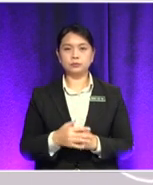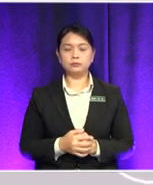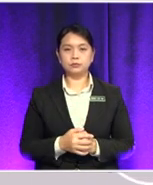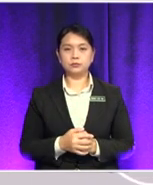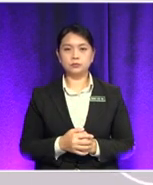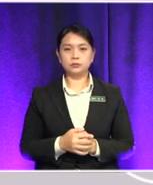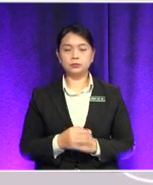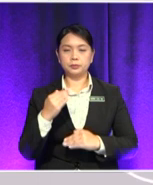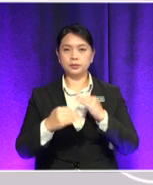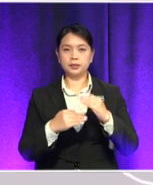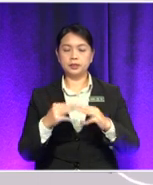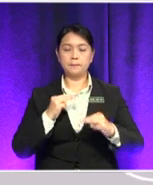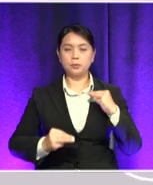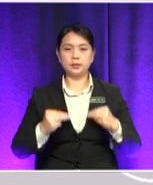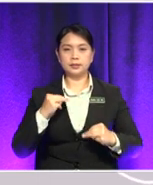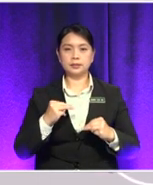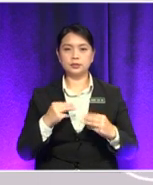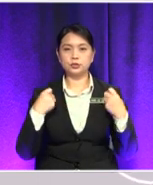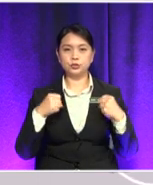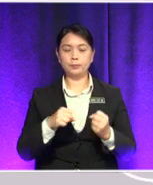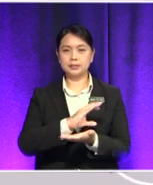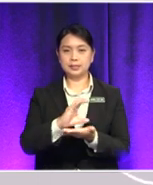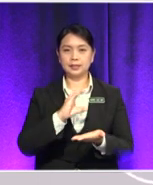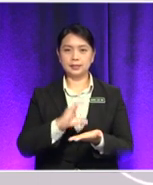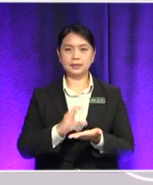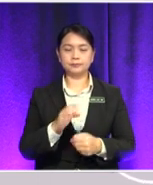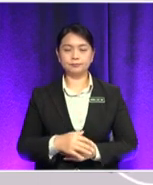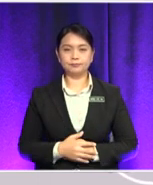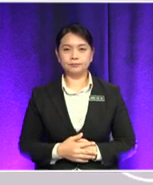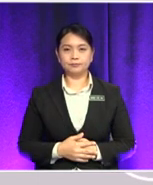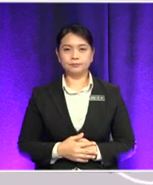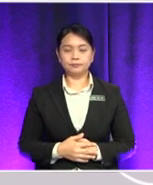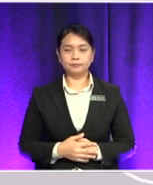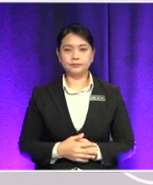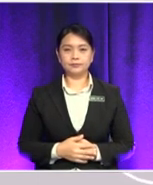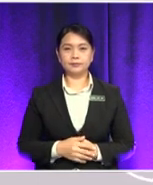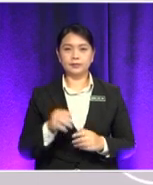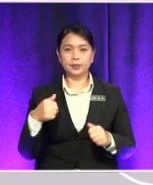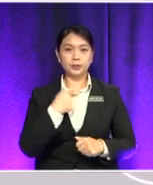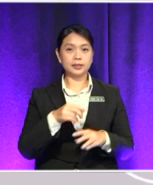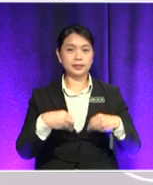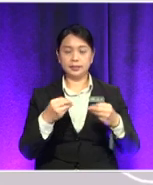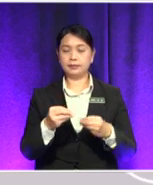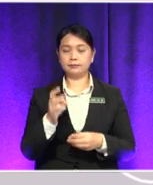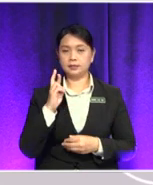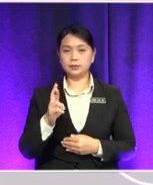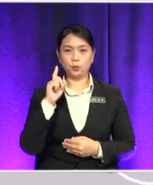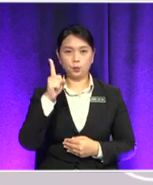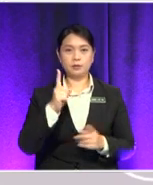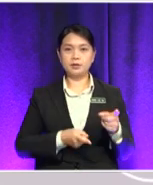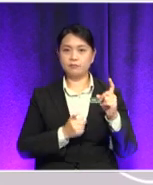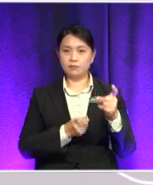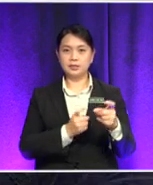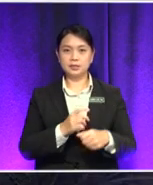centre in Clifton Park. Good job. Can we give her one? Oh yes, as we a should reward